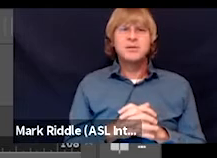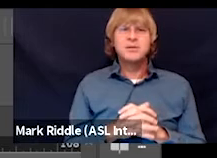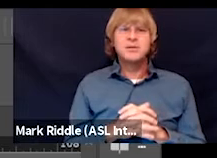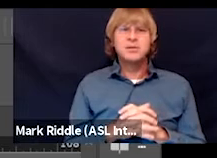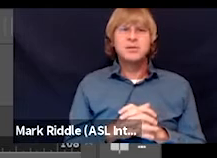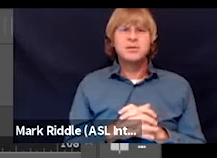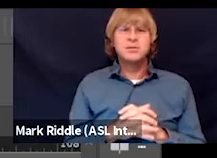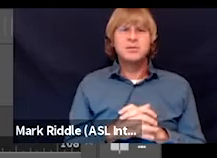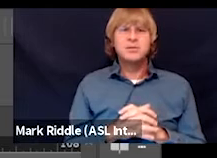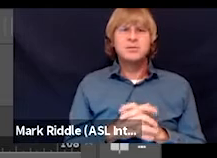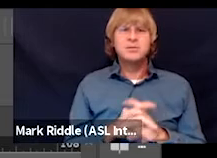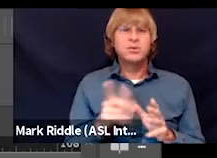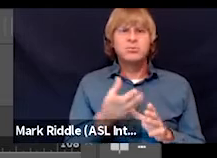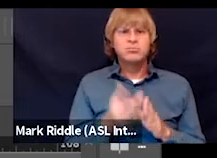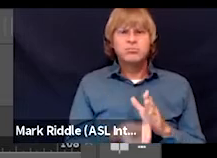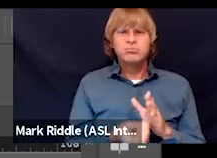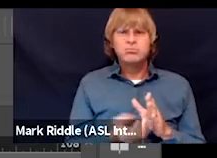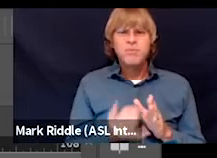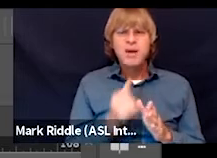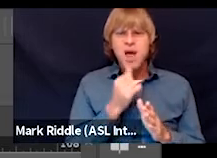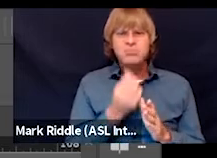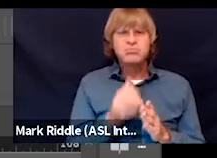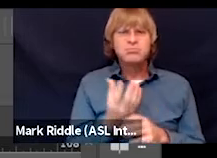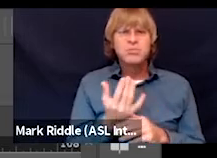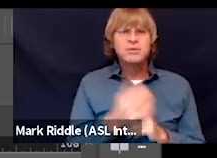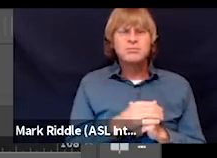Where did it go? Why did it not come up?